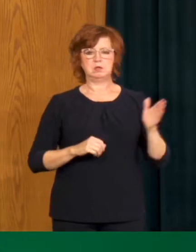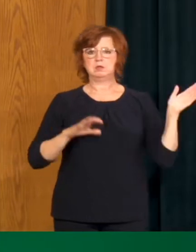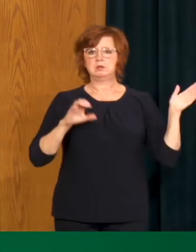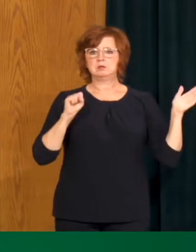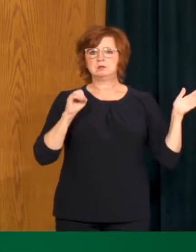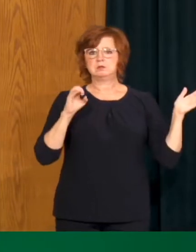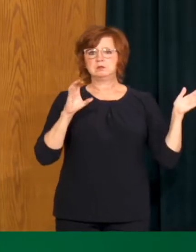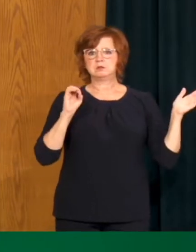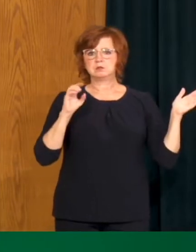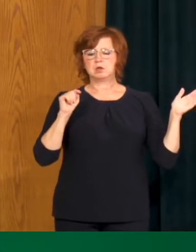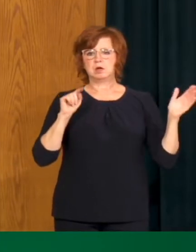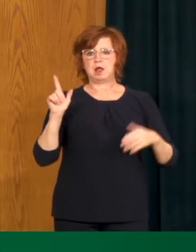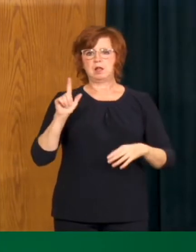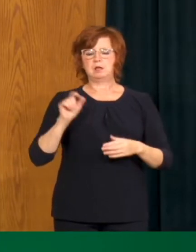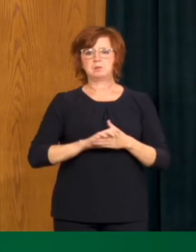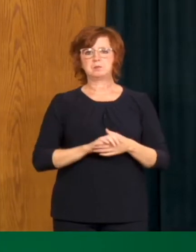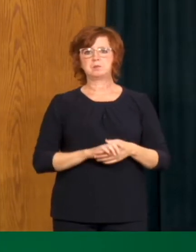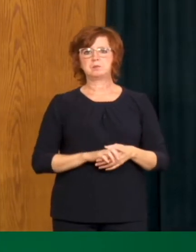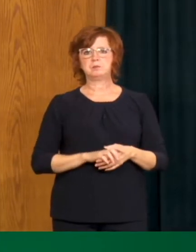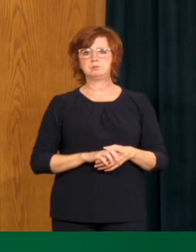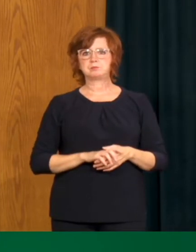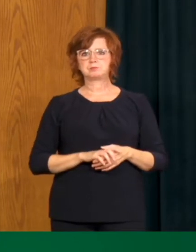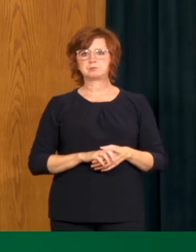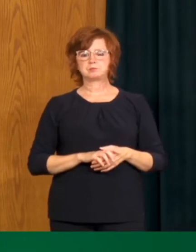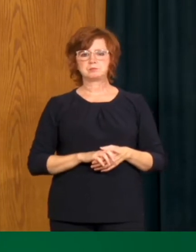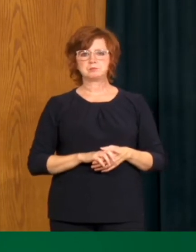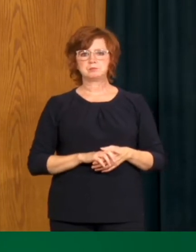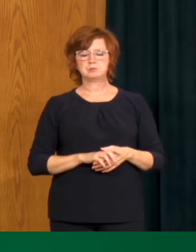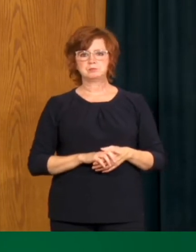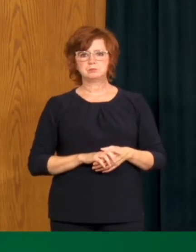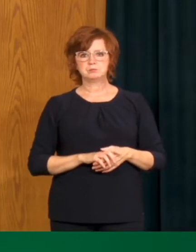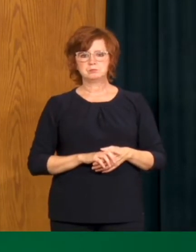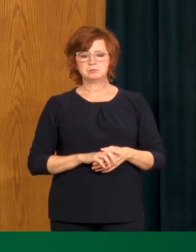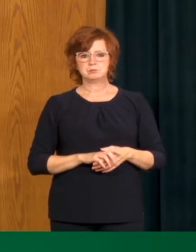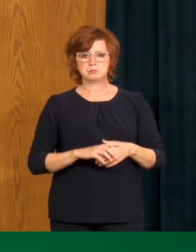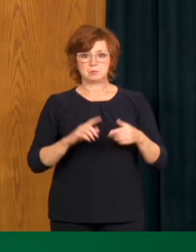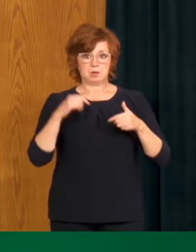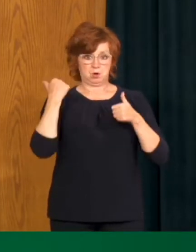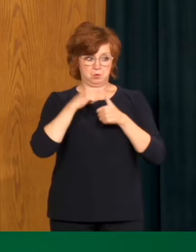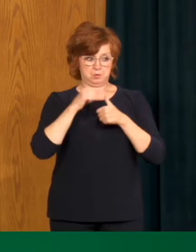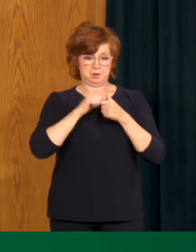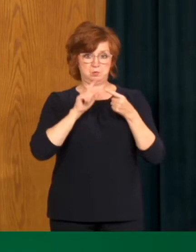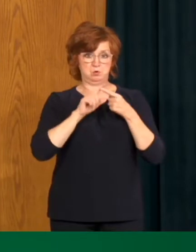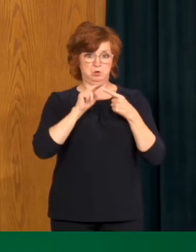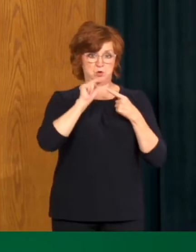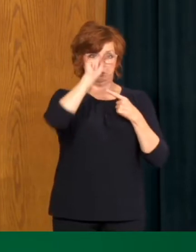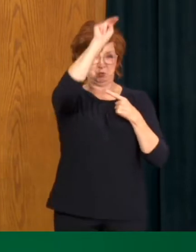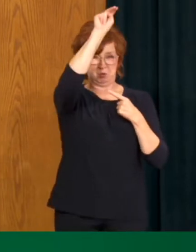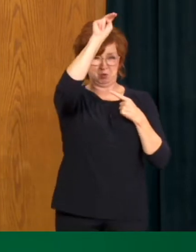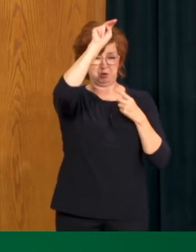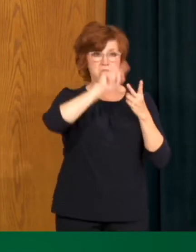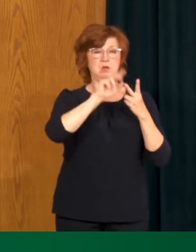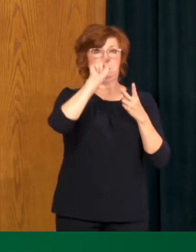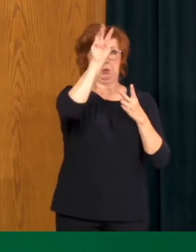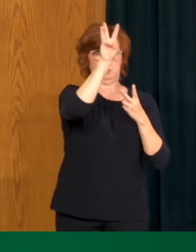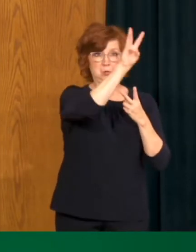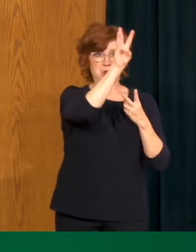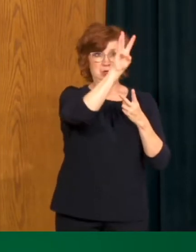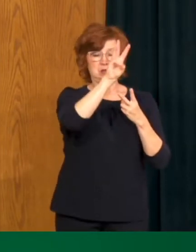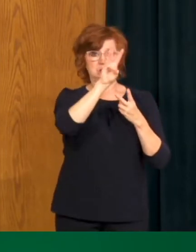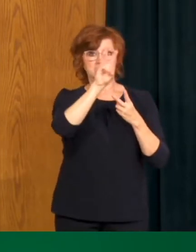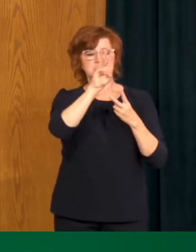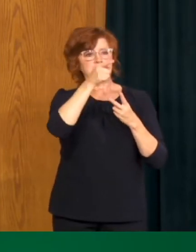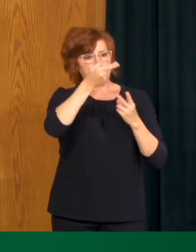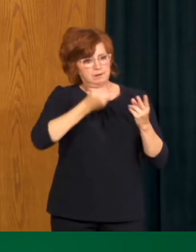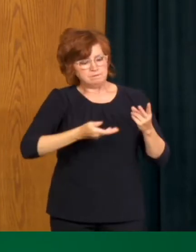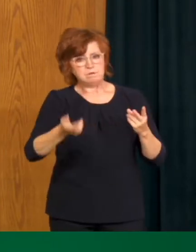to the north and northwest is when we're invited into the communities and we can actually literally go door to door and do assessment,